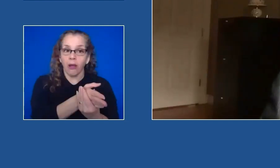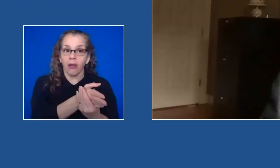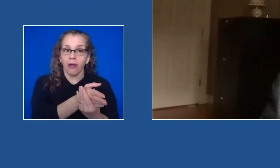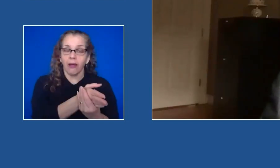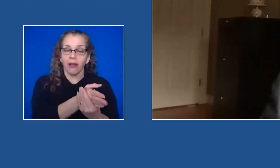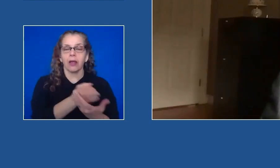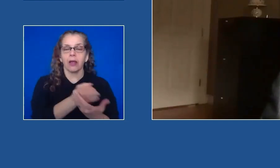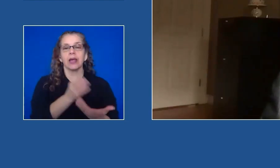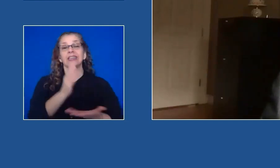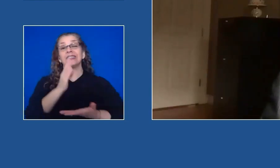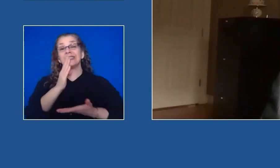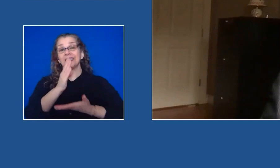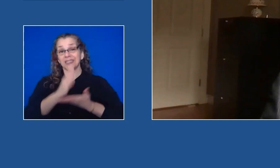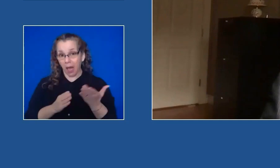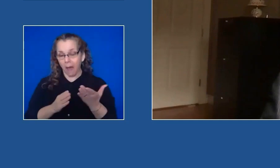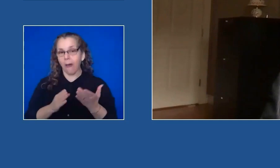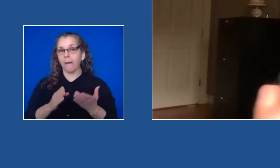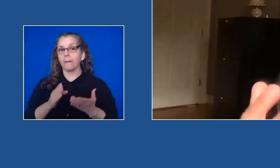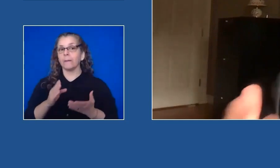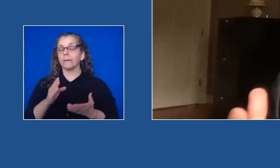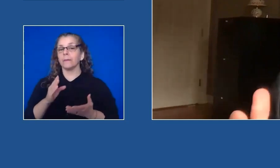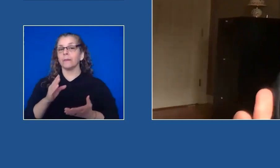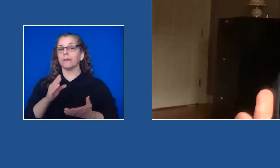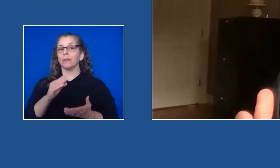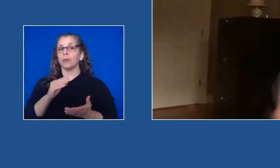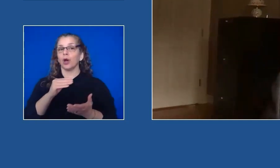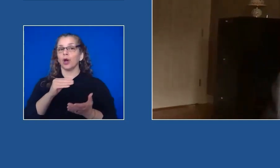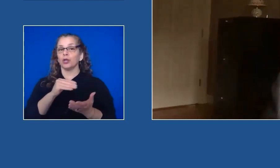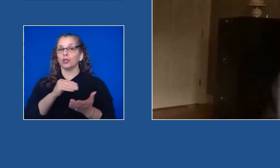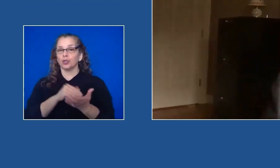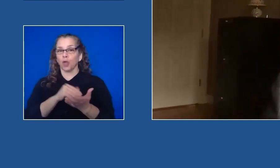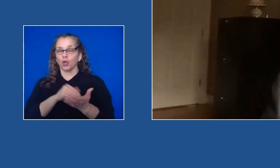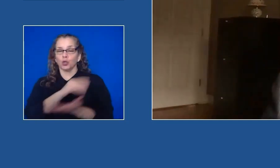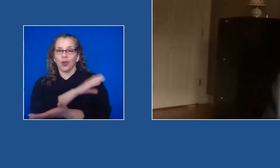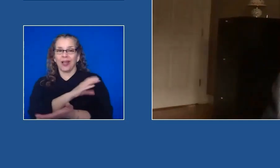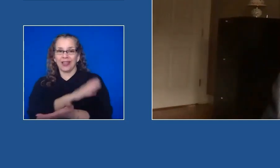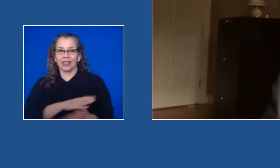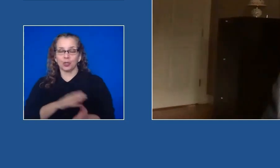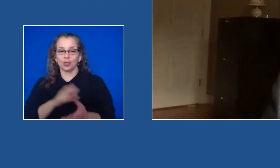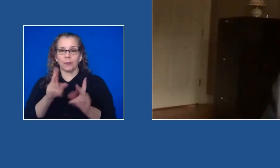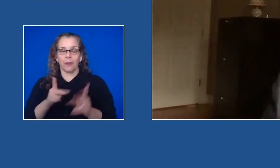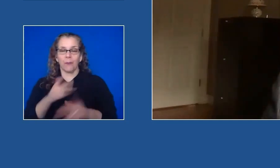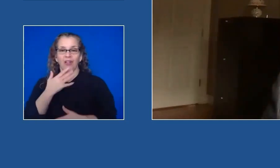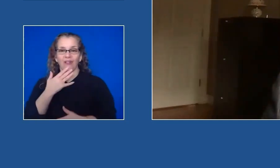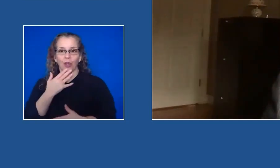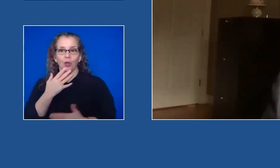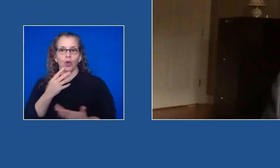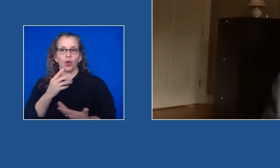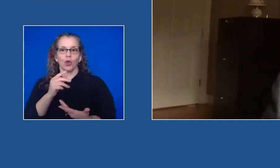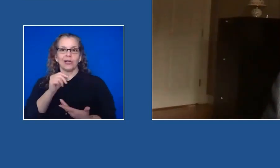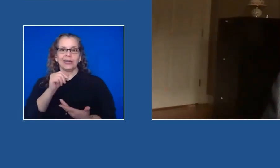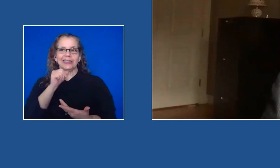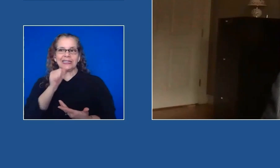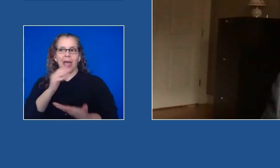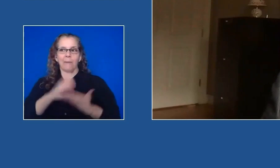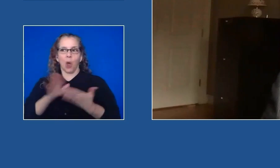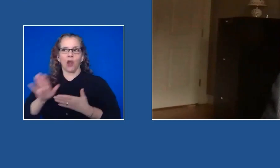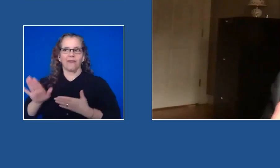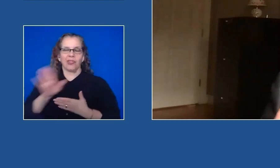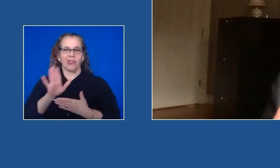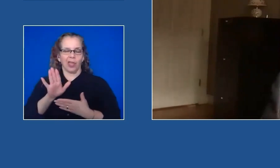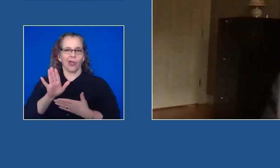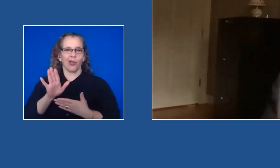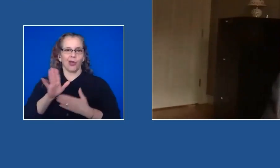minority clinicians have remarked that that's really a minority tax in some ways. It's not necessarily part of their scope, but they feel empowered and also